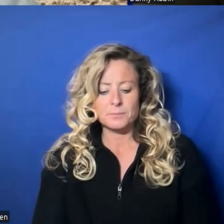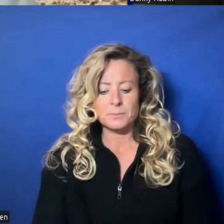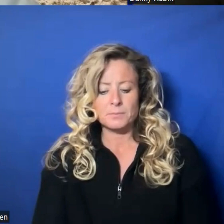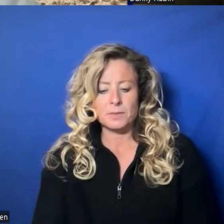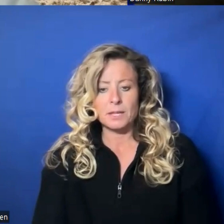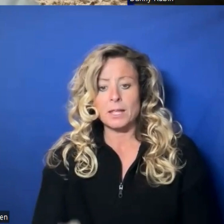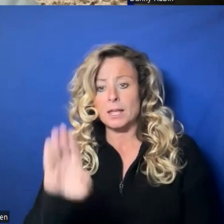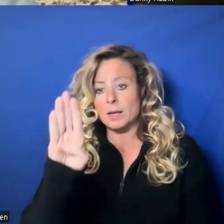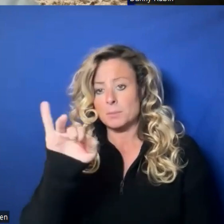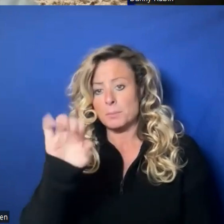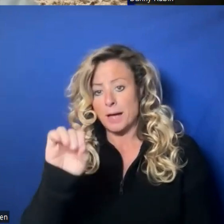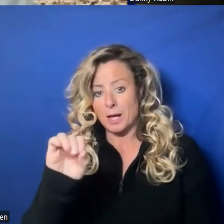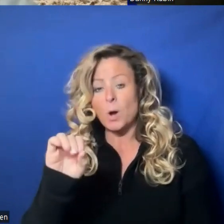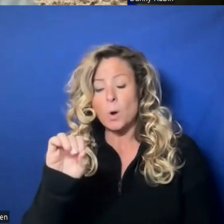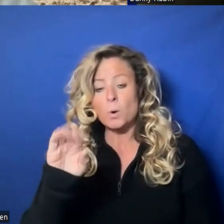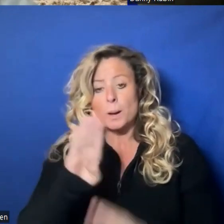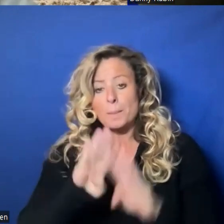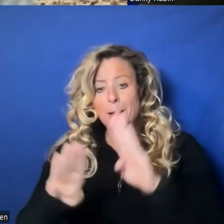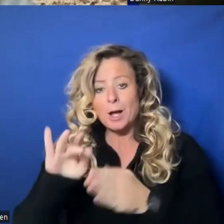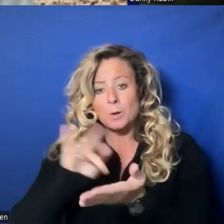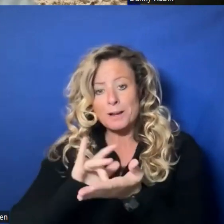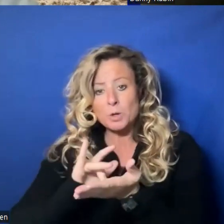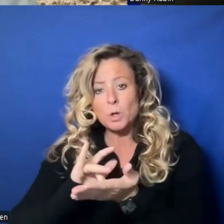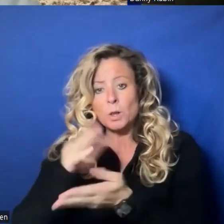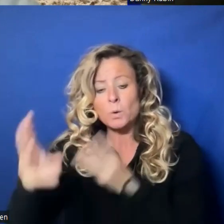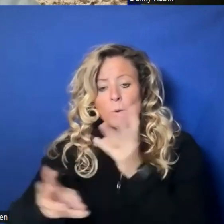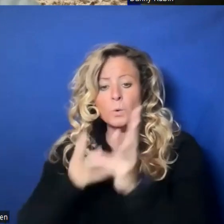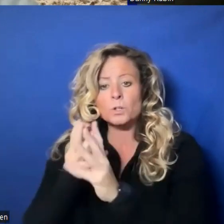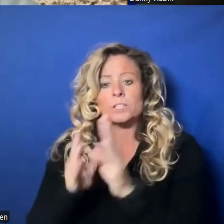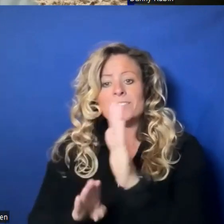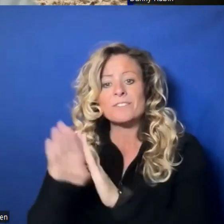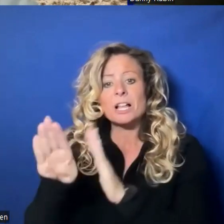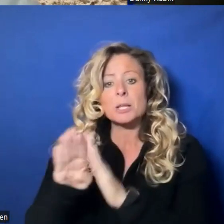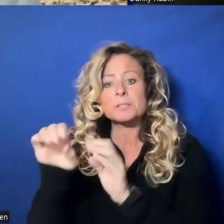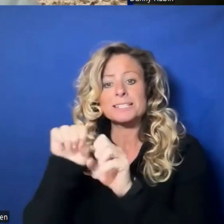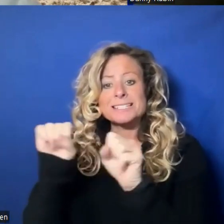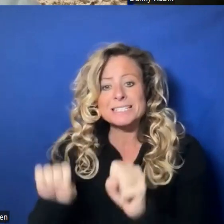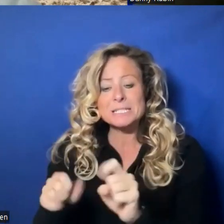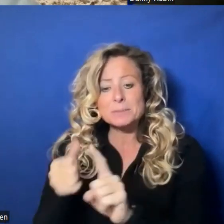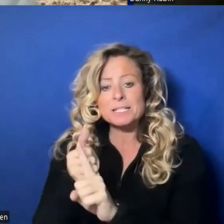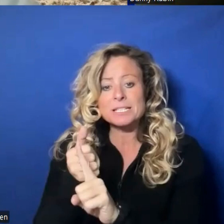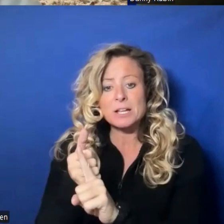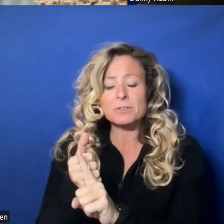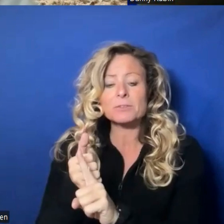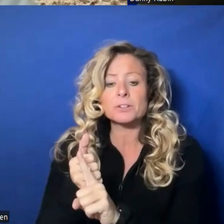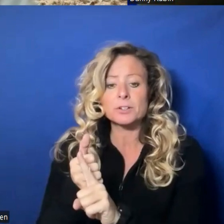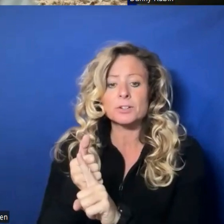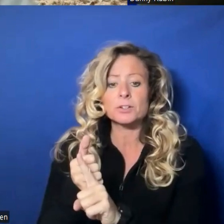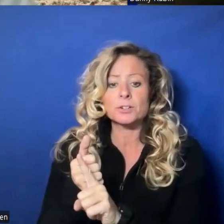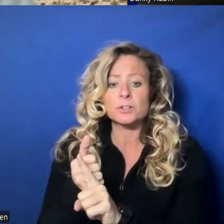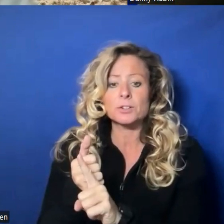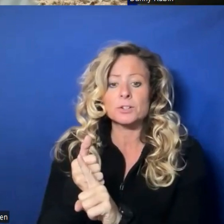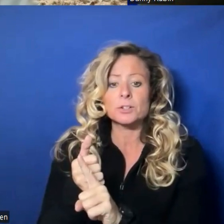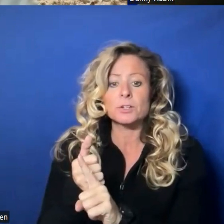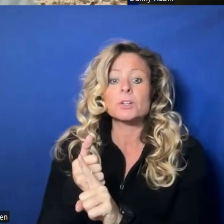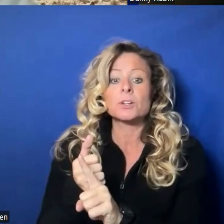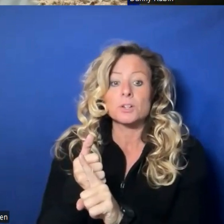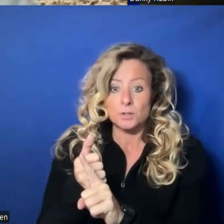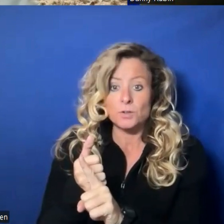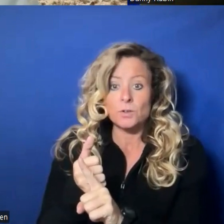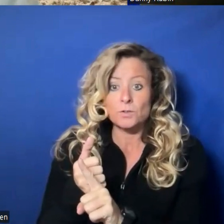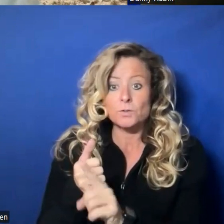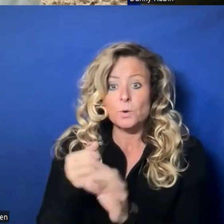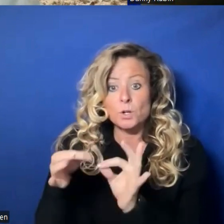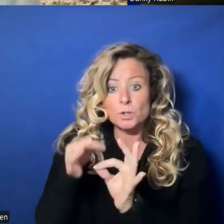world, we develop a system that help researcher cutting time in the